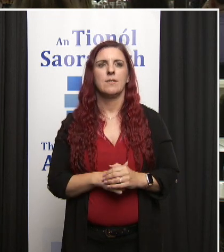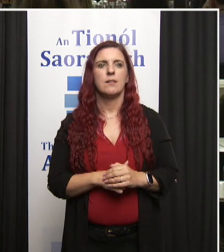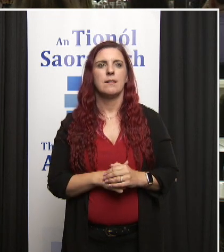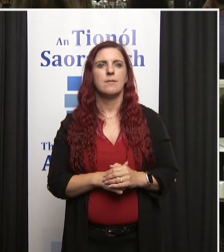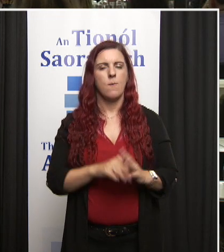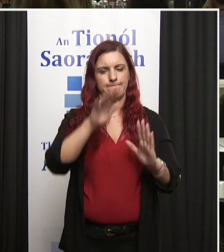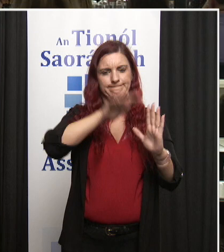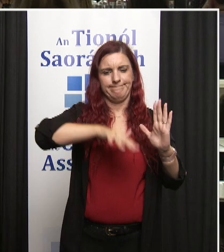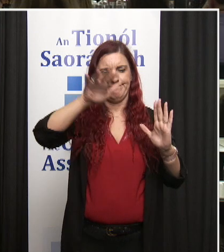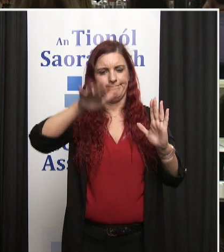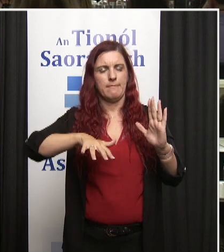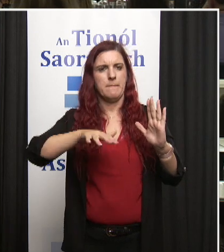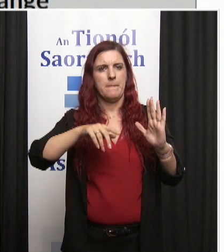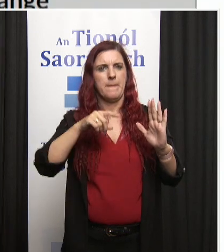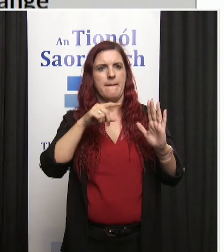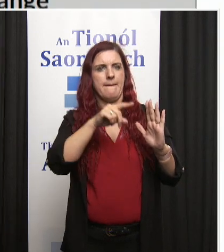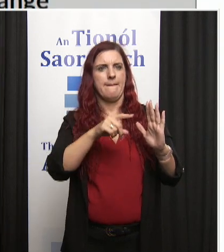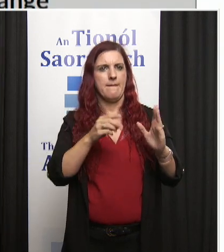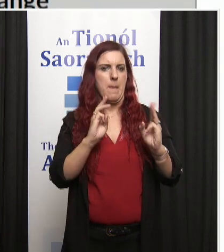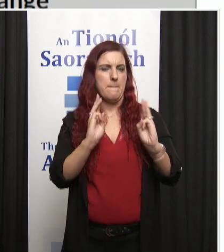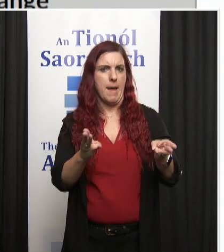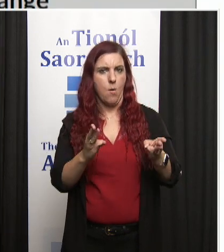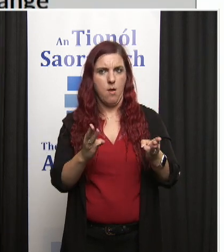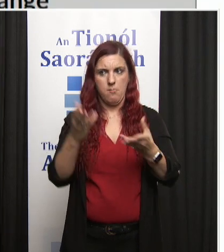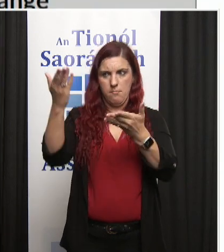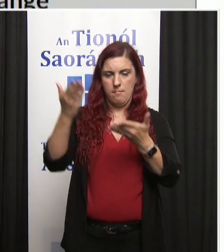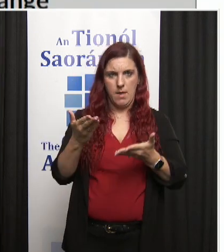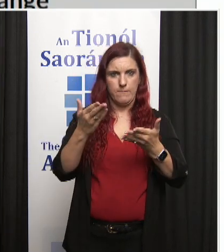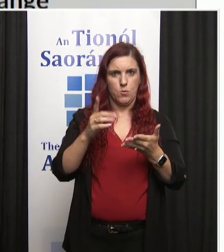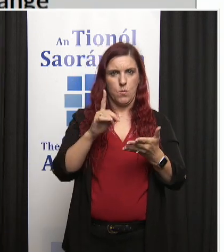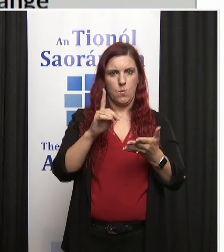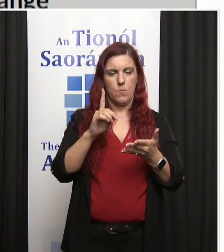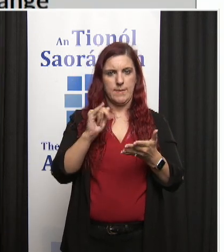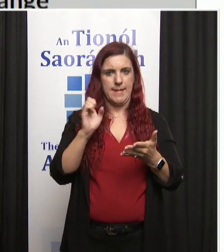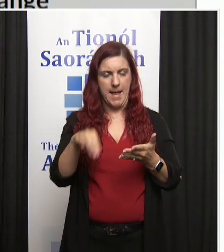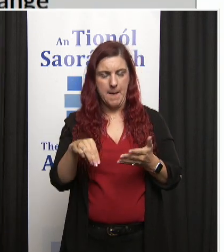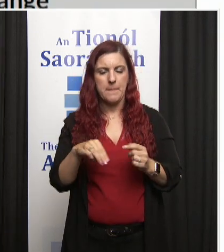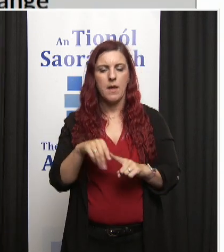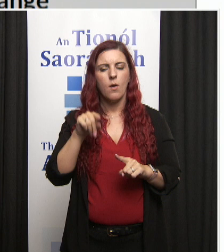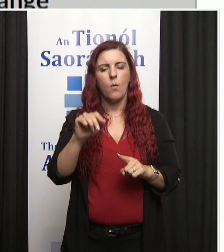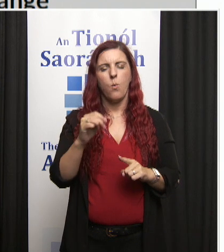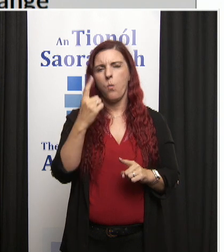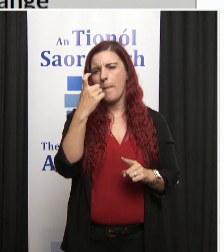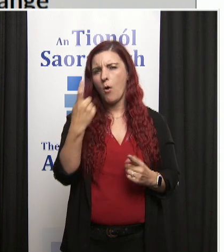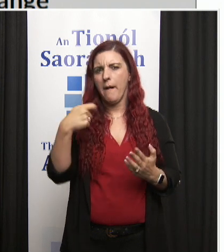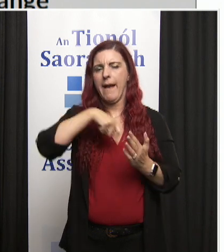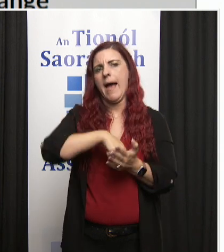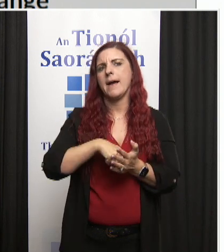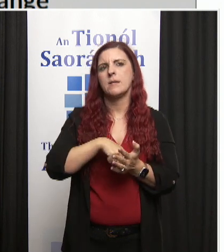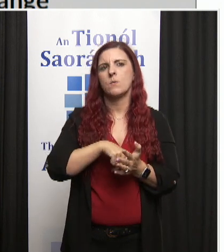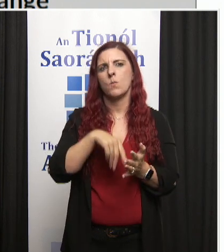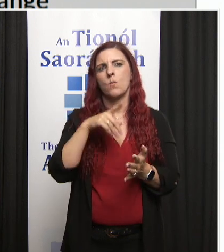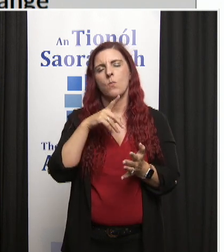in terms of powers given to the mayor to be devolved to the mayor, the only thing we added